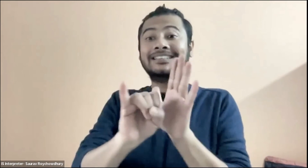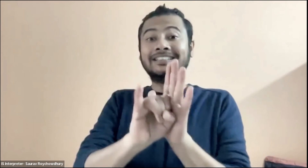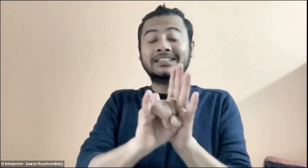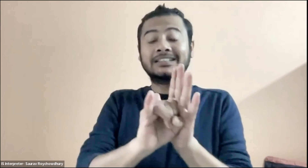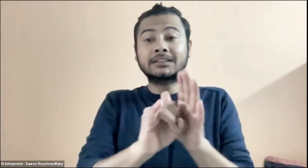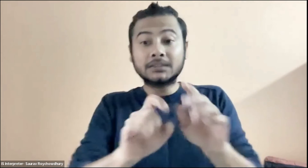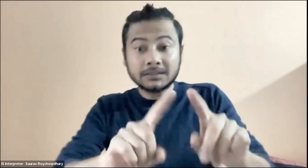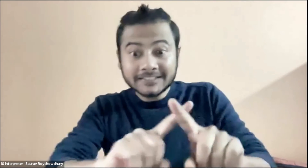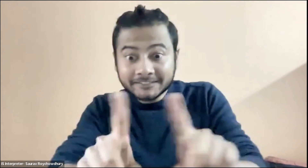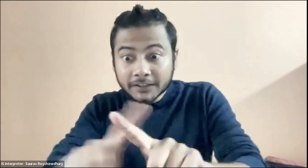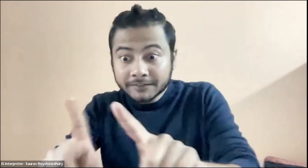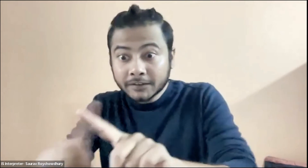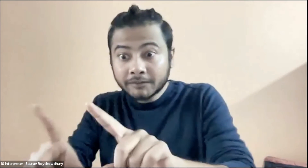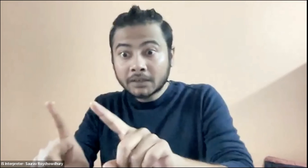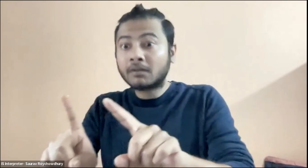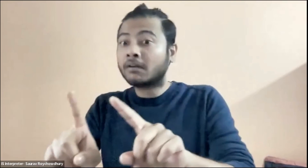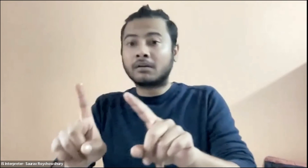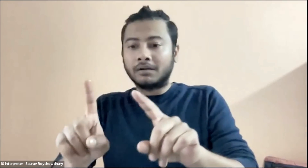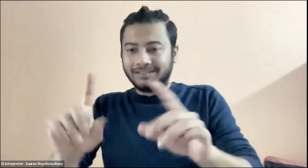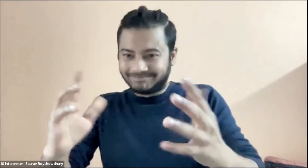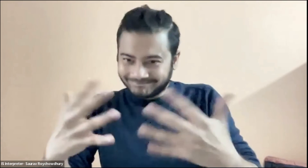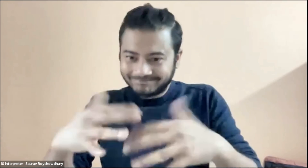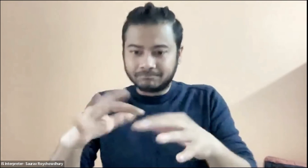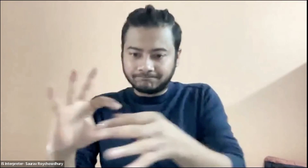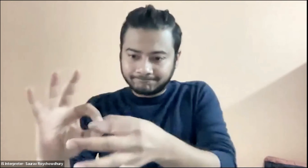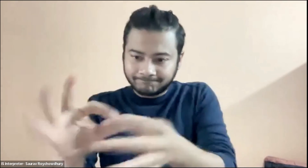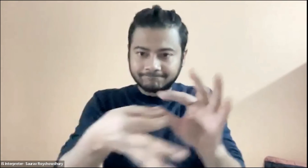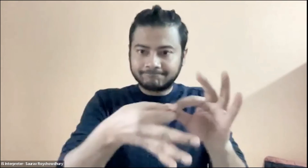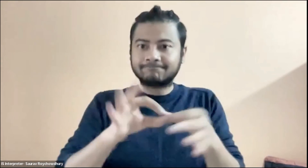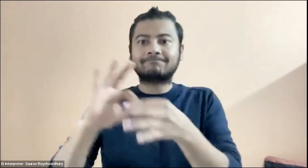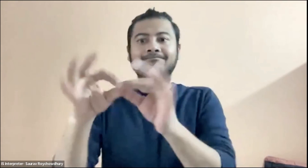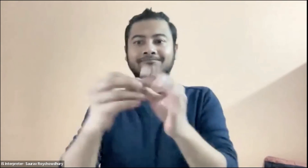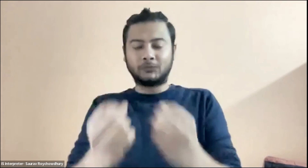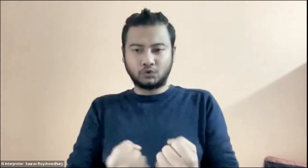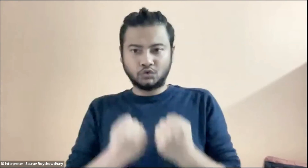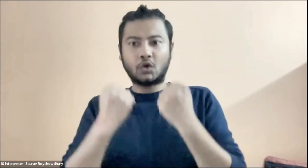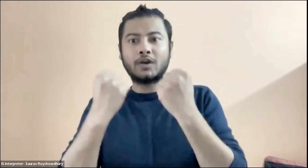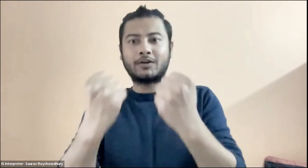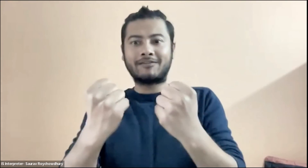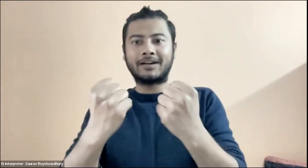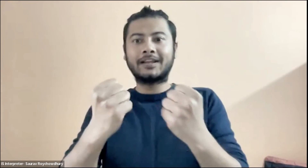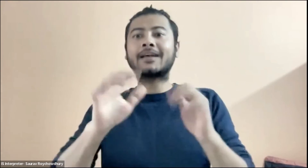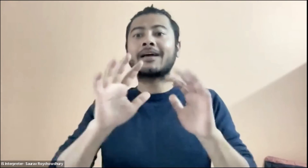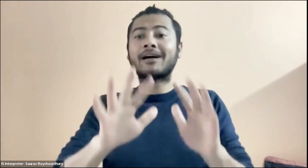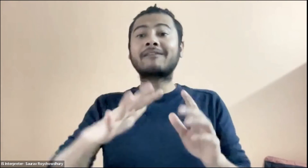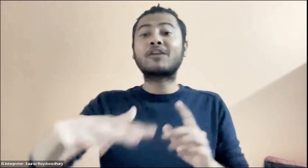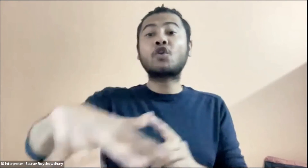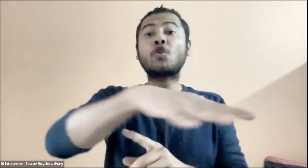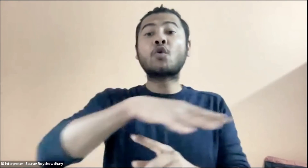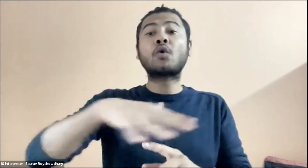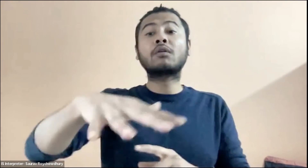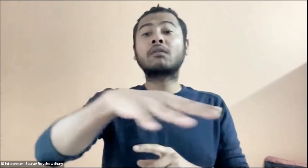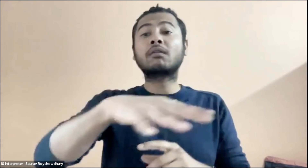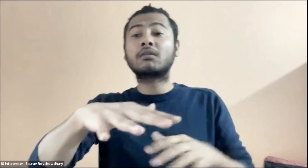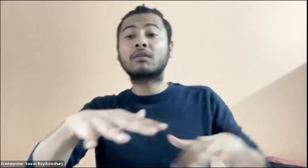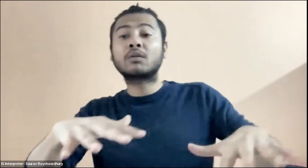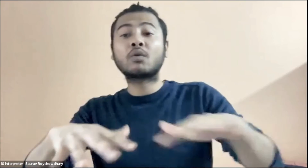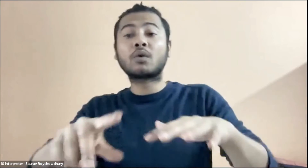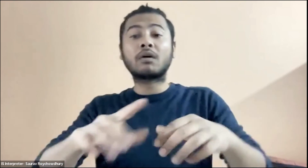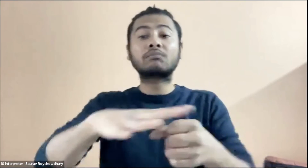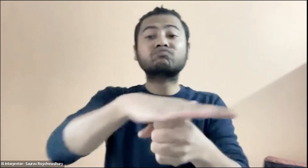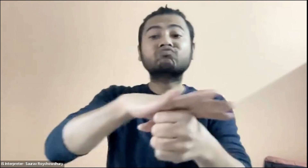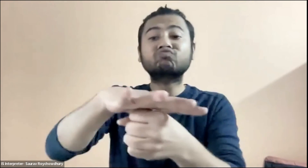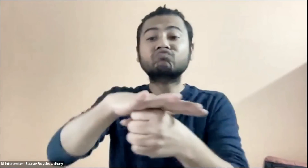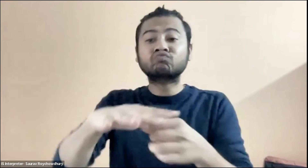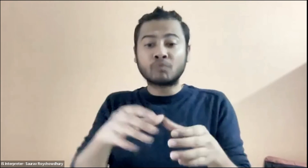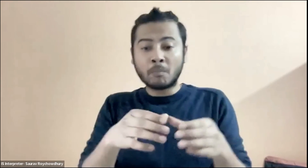think, again, how you bring these local movements together, and that's definitely a core challenge for us in